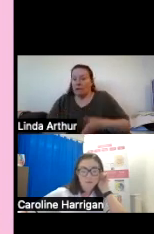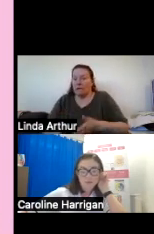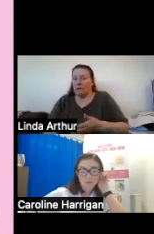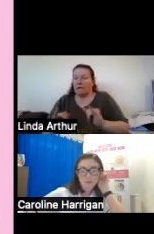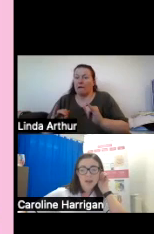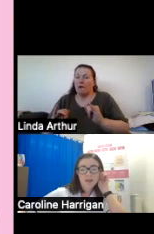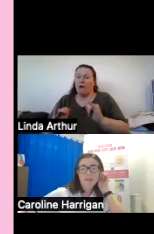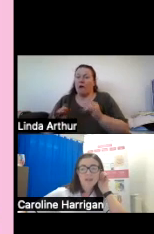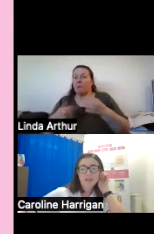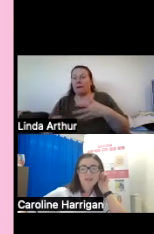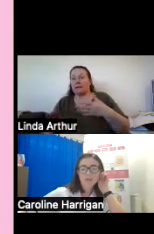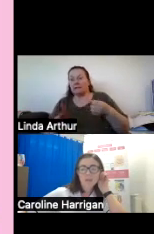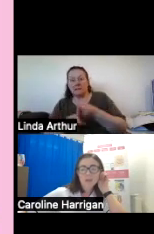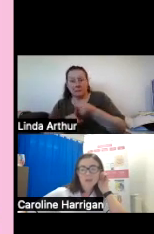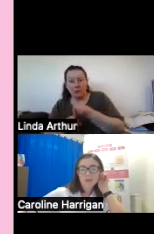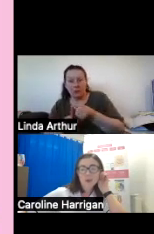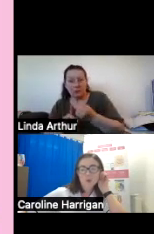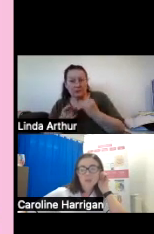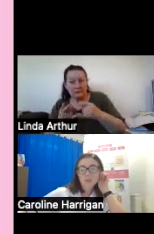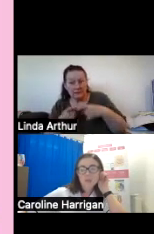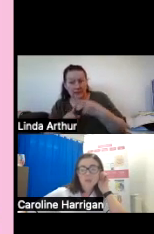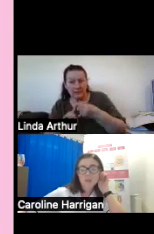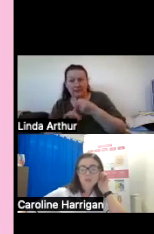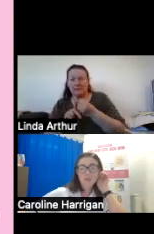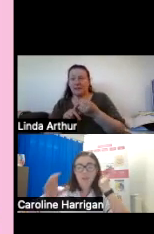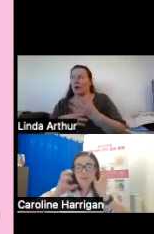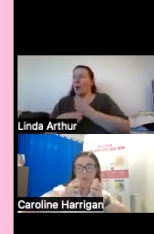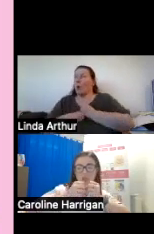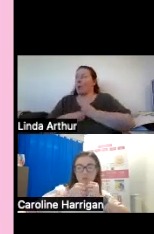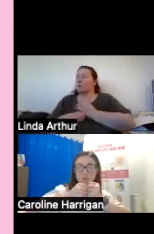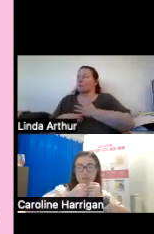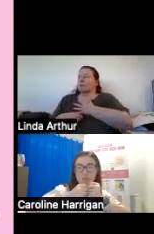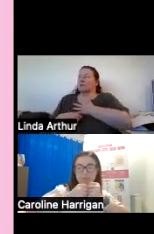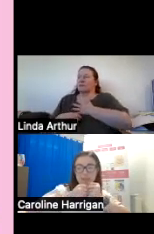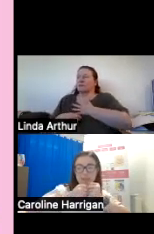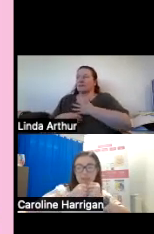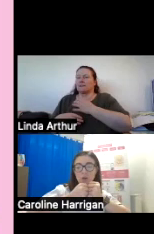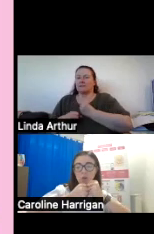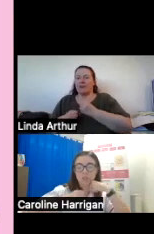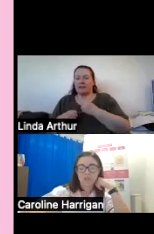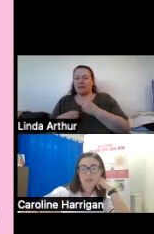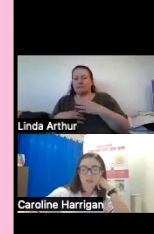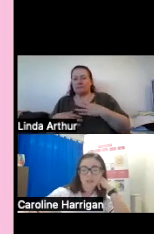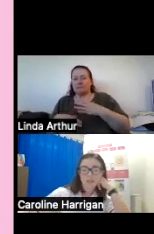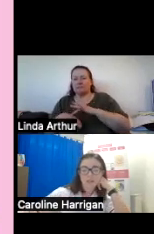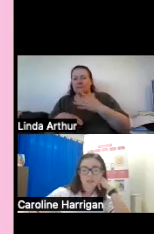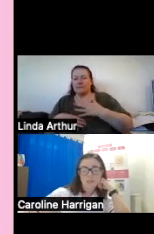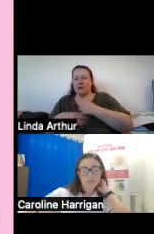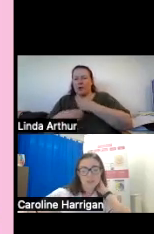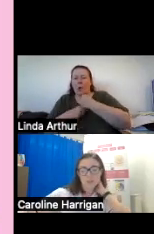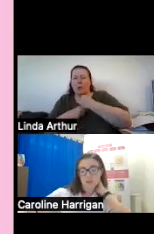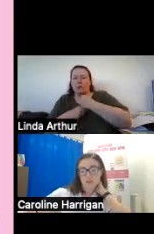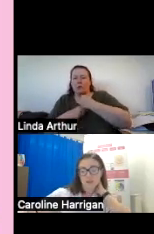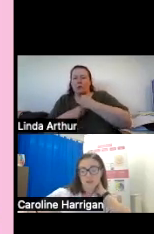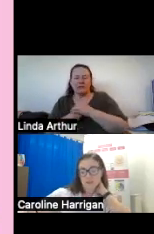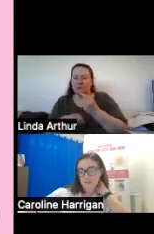sexually abused in the past. So they're very much holding their trauma. So they're like, they're just really, really tensing and holding on to everything. So sometimes